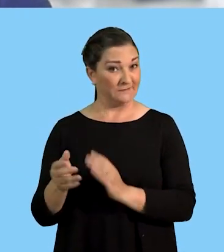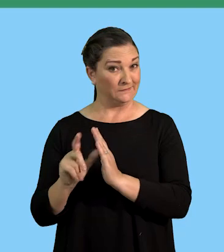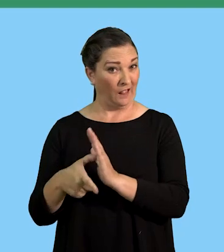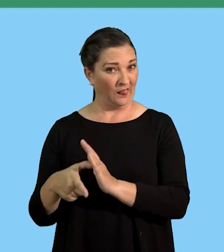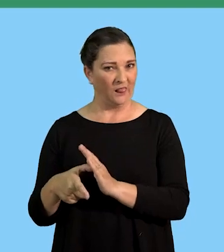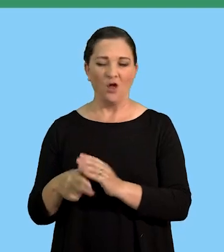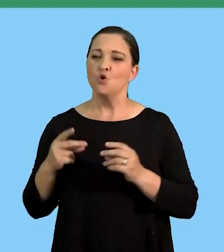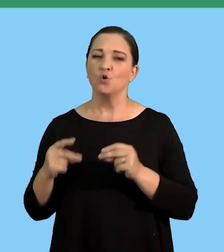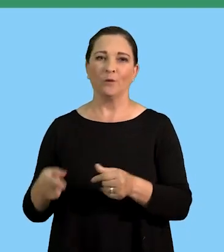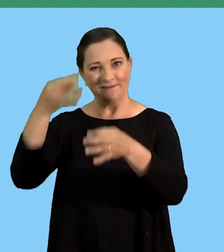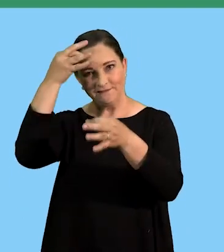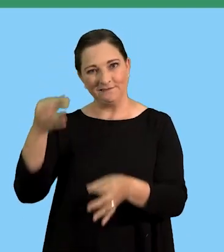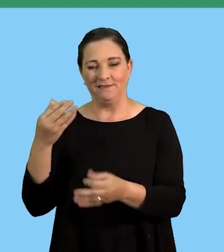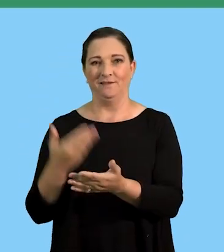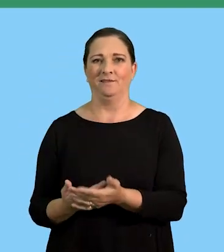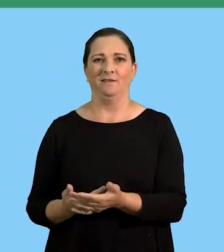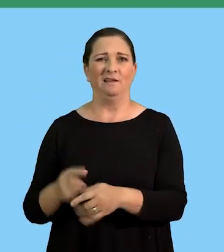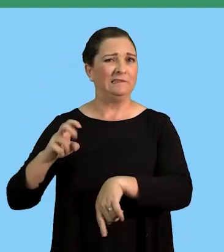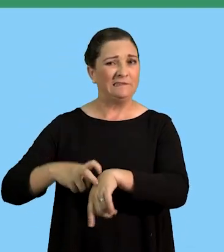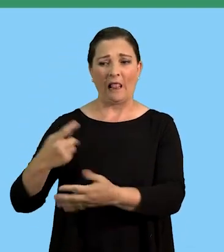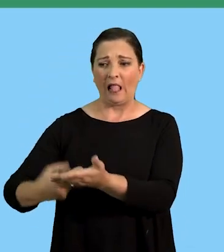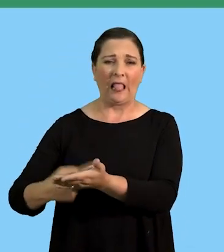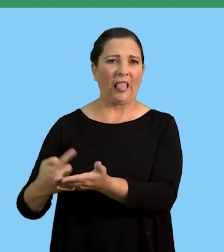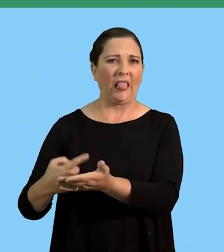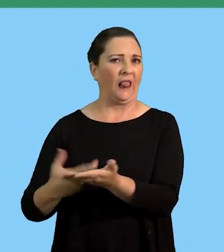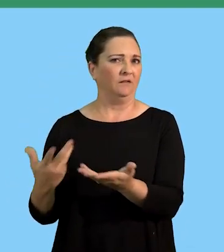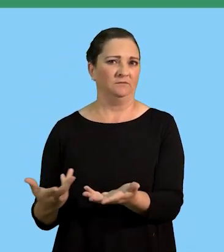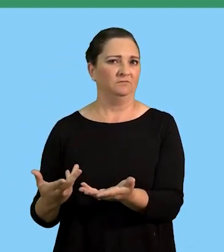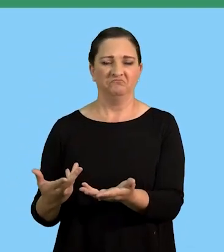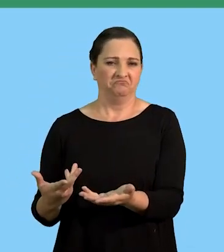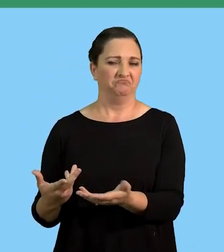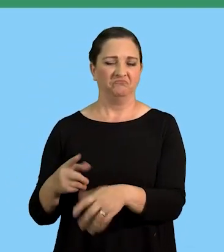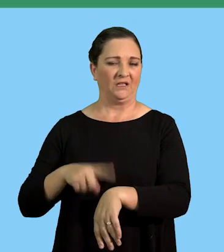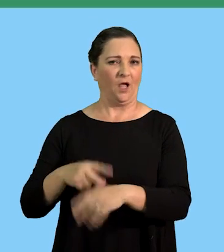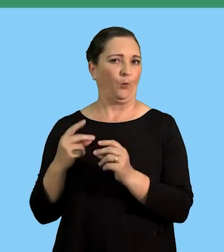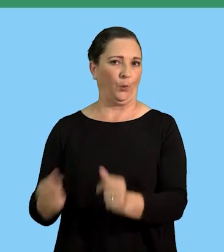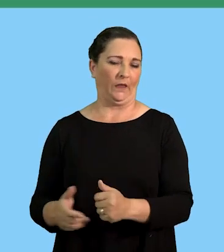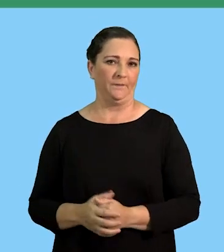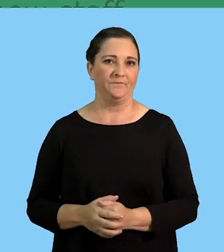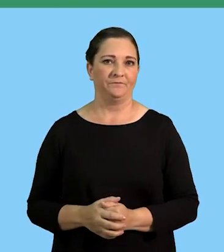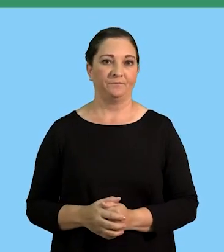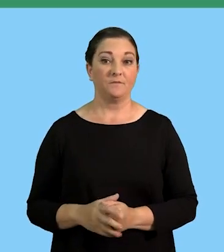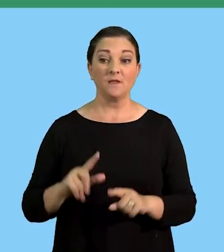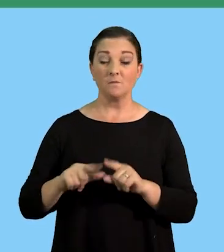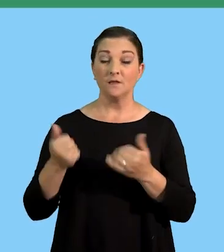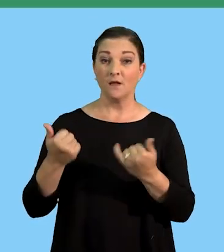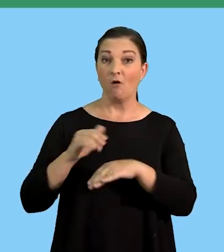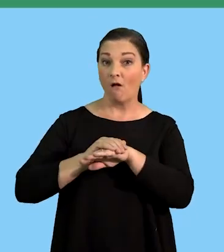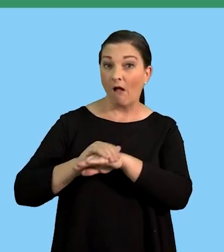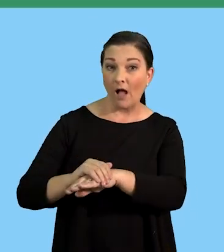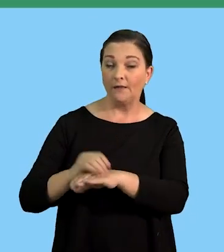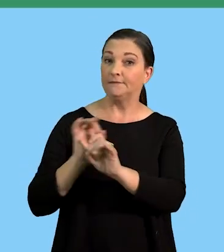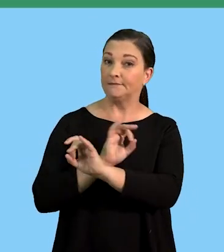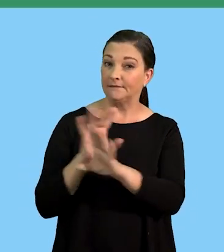style? Autocratic. Quick decisions can be taken without consulting employees. It saves time. Number two,